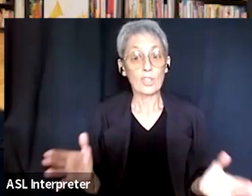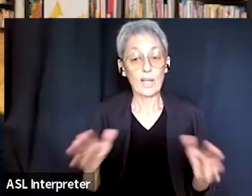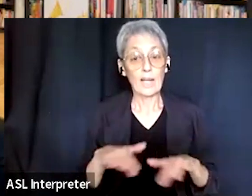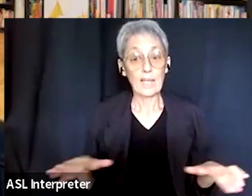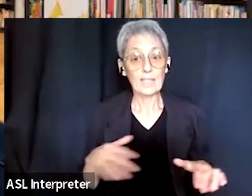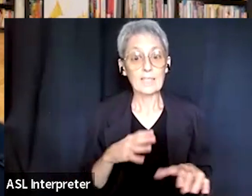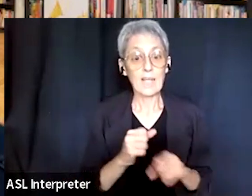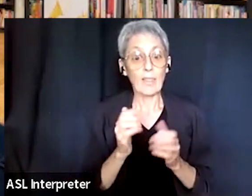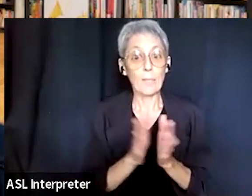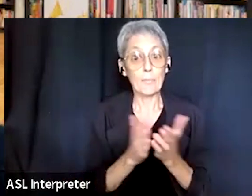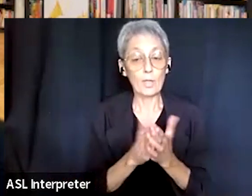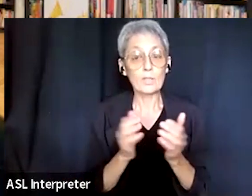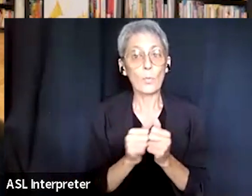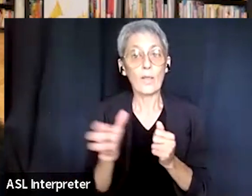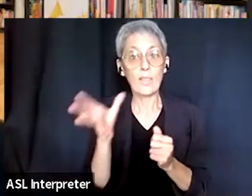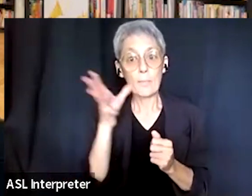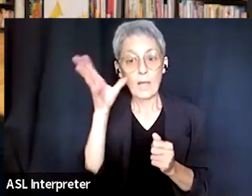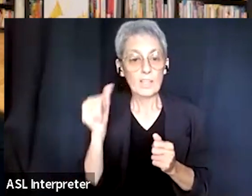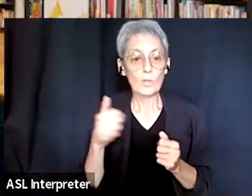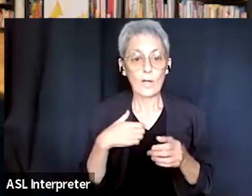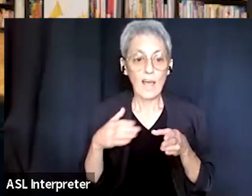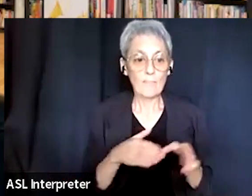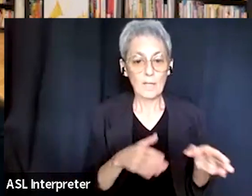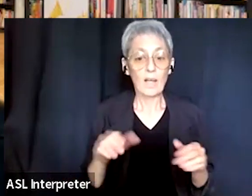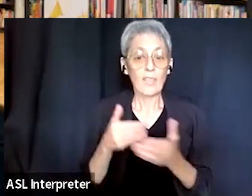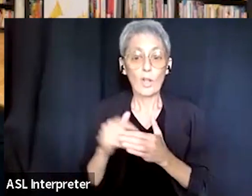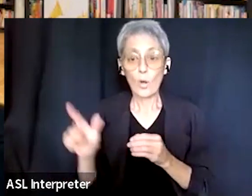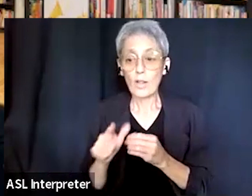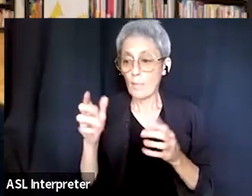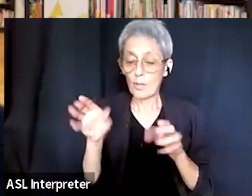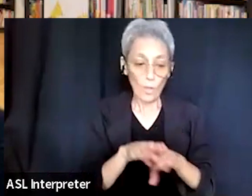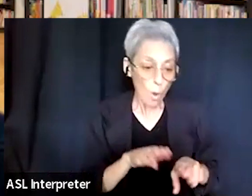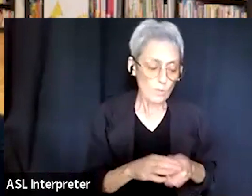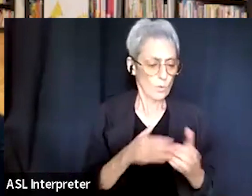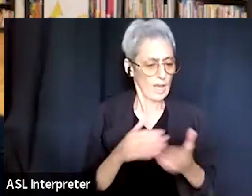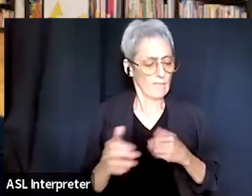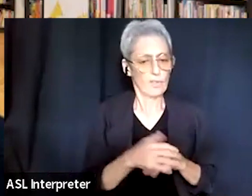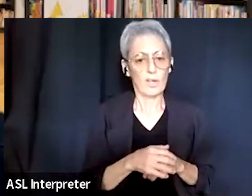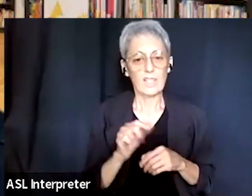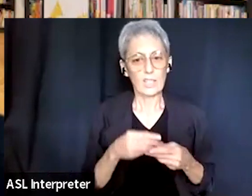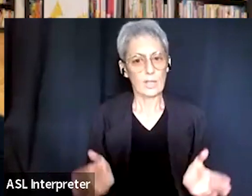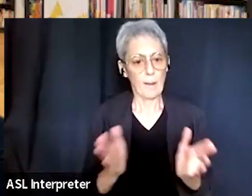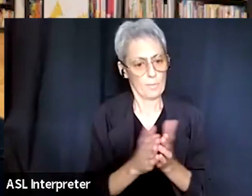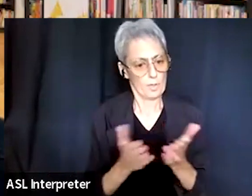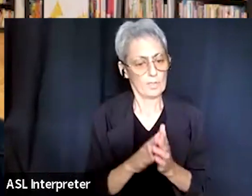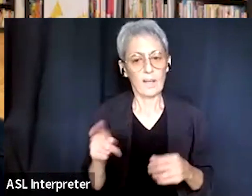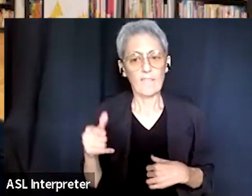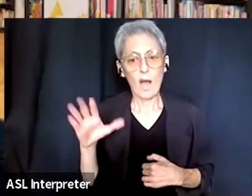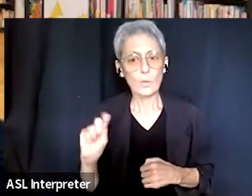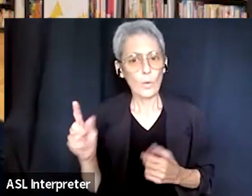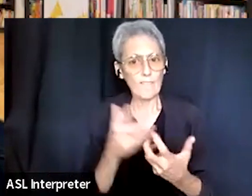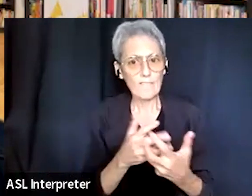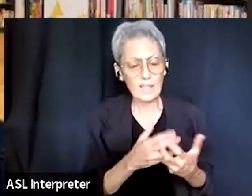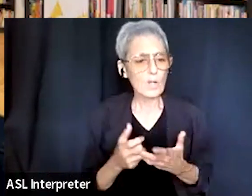have the means, that have had their local library shut down. We need to look at where does phonics fit? What are the foundations